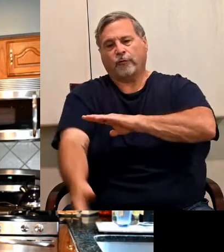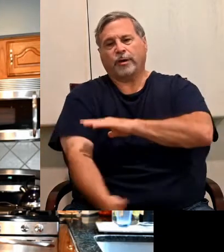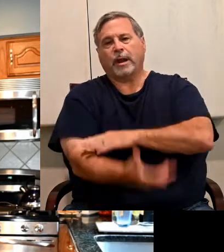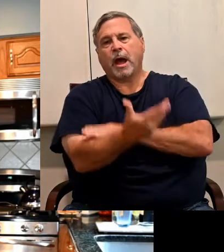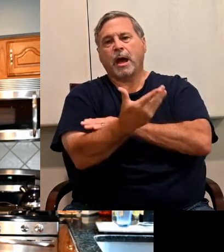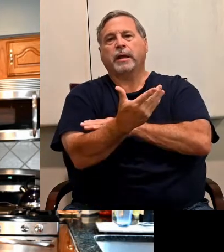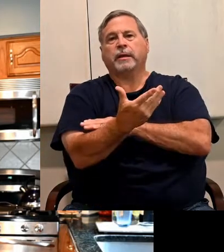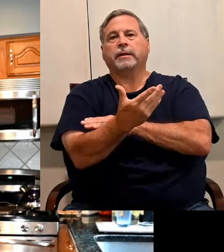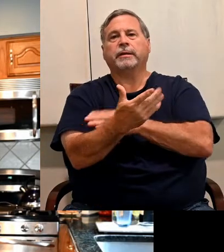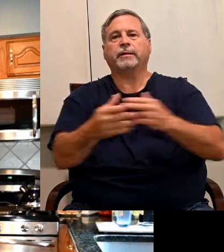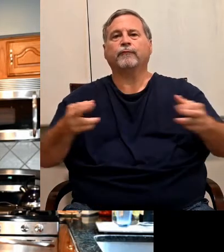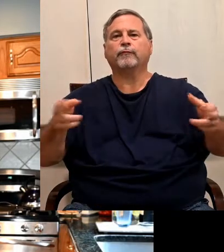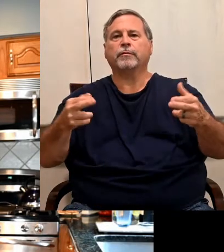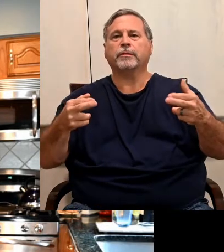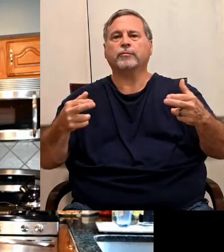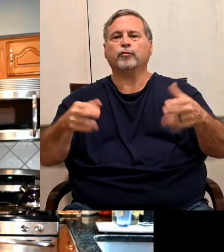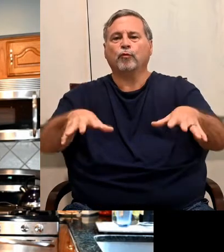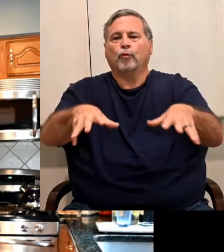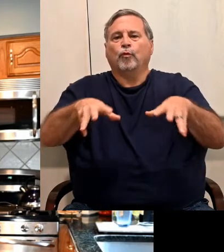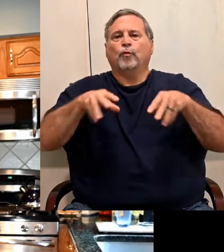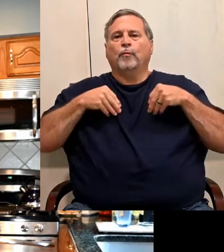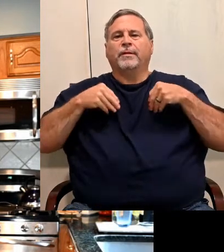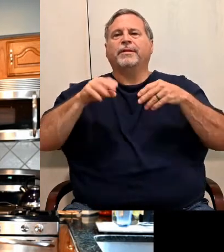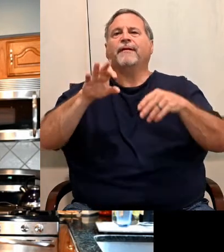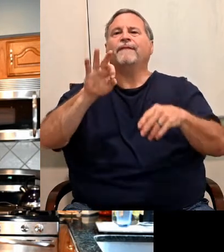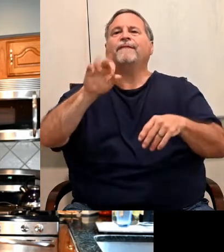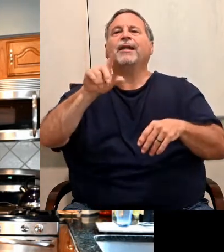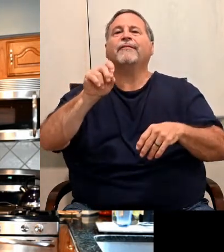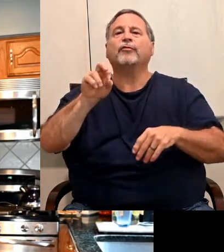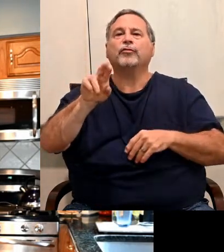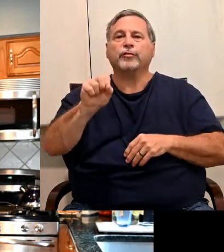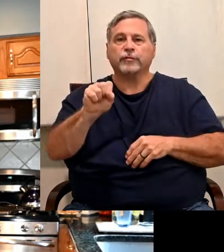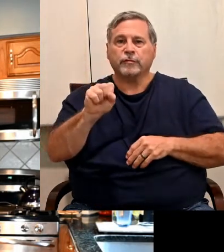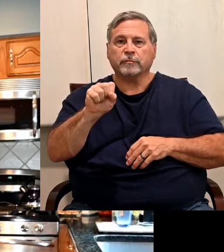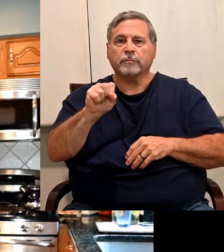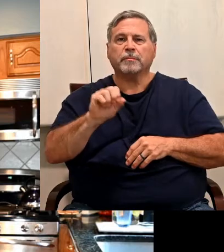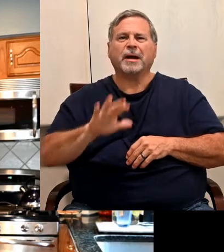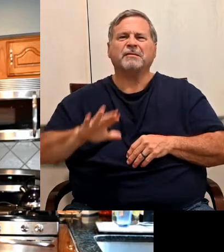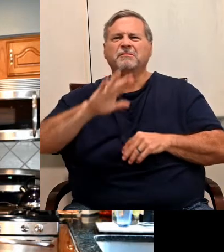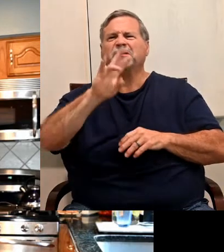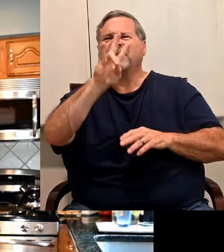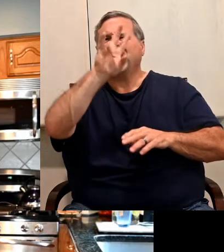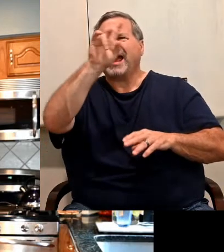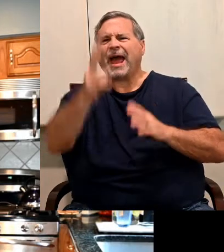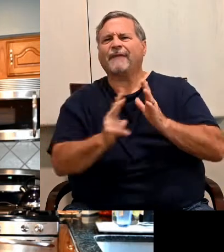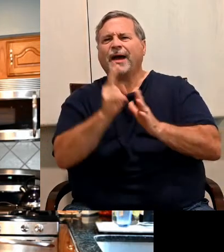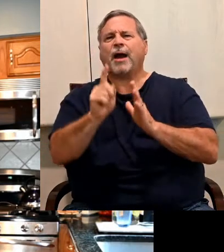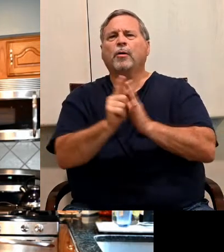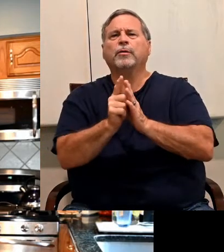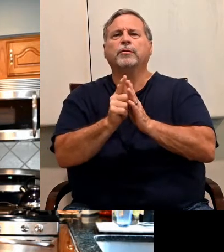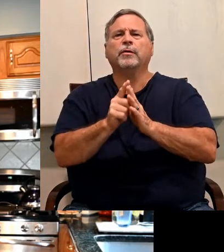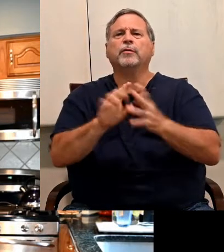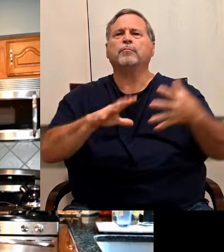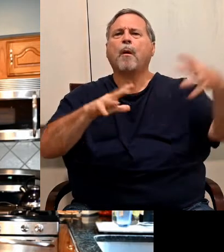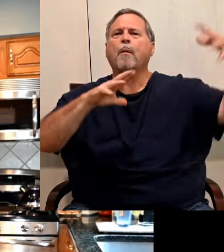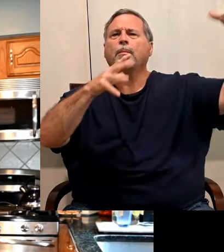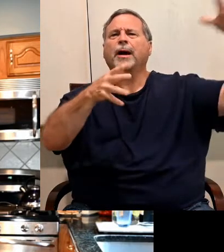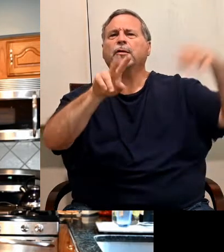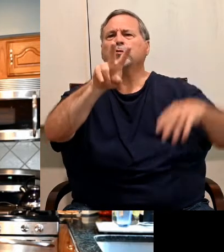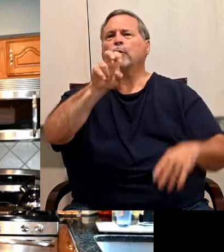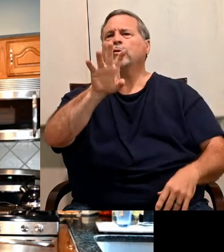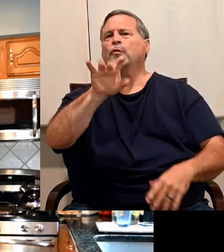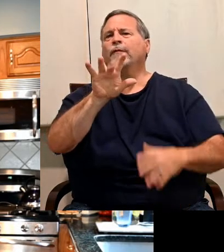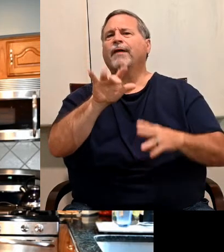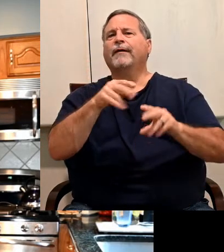it overnight so that it could absorb those flavors. About 7.5 hours on the